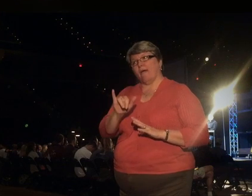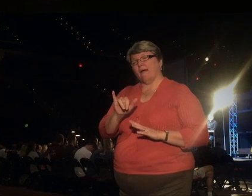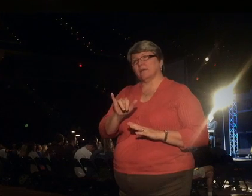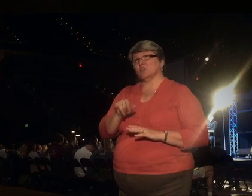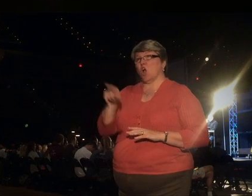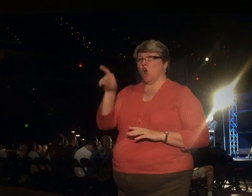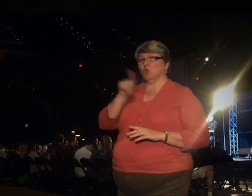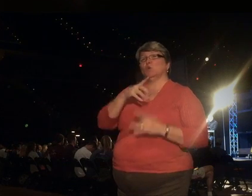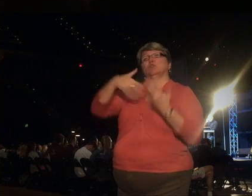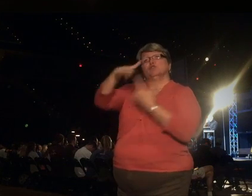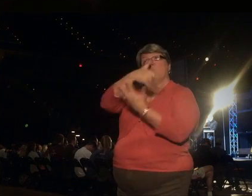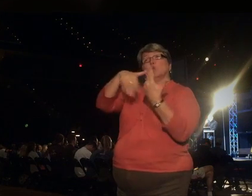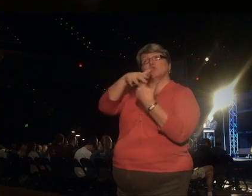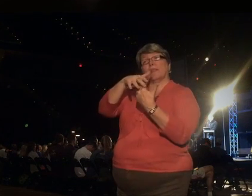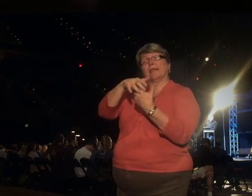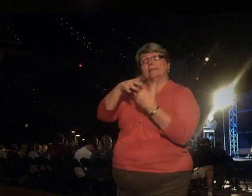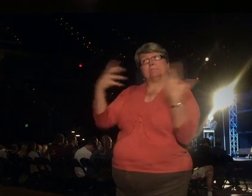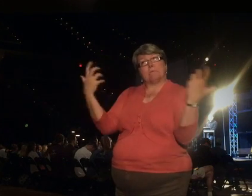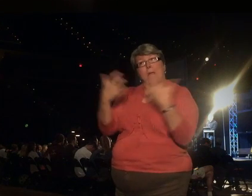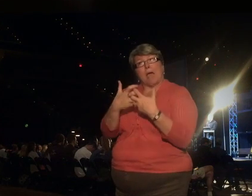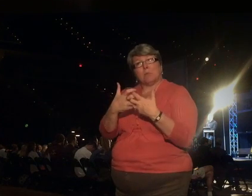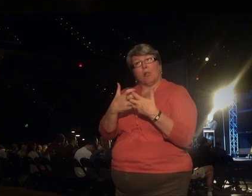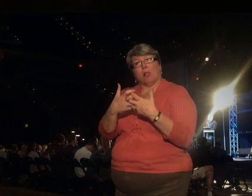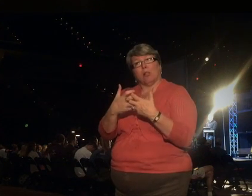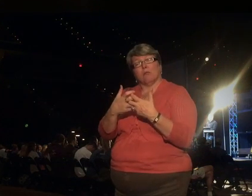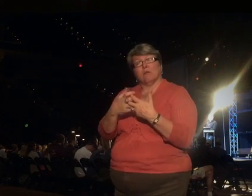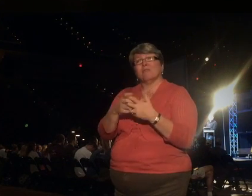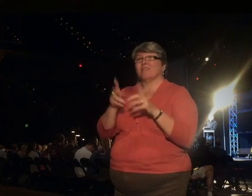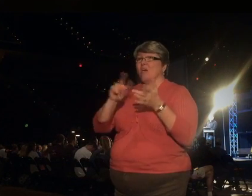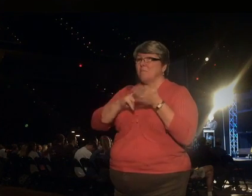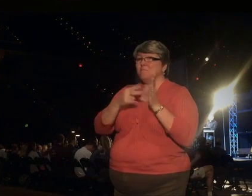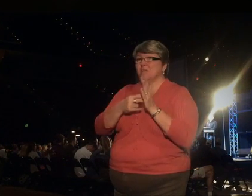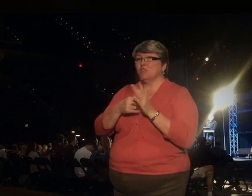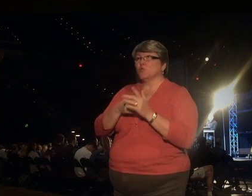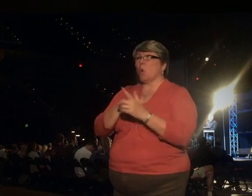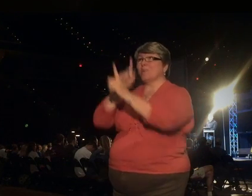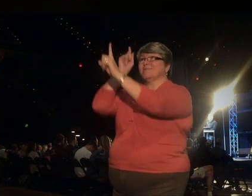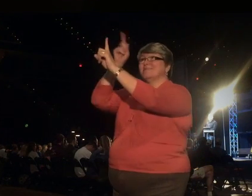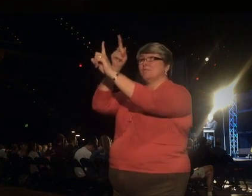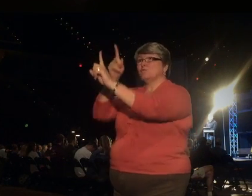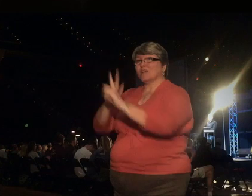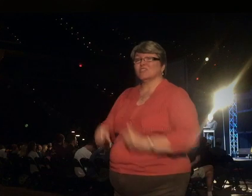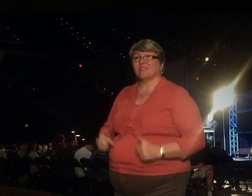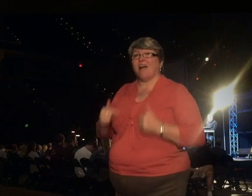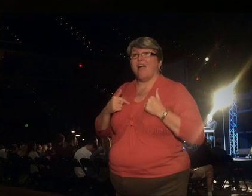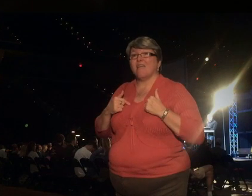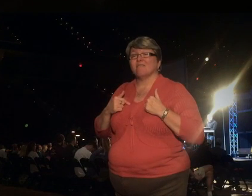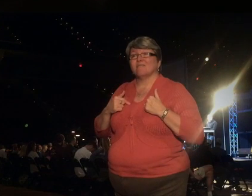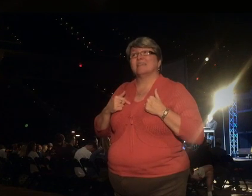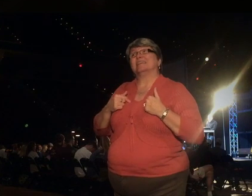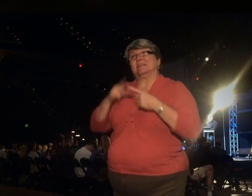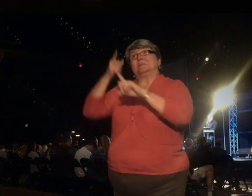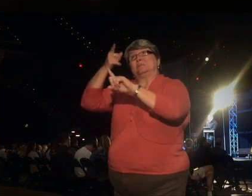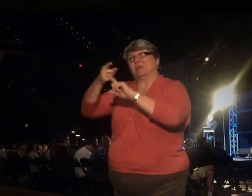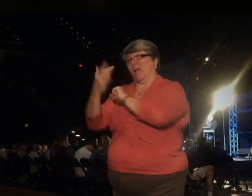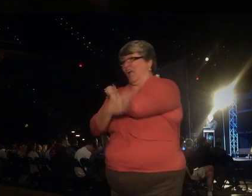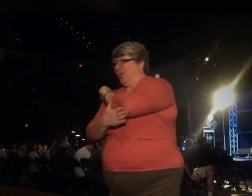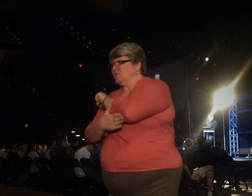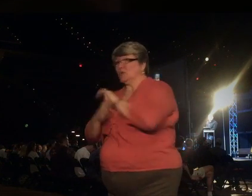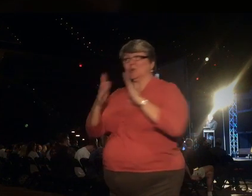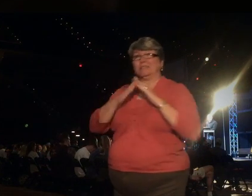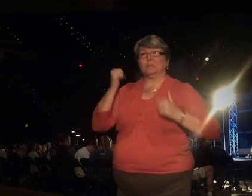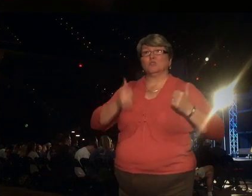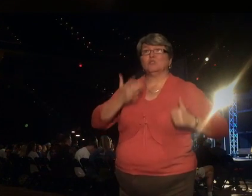compatible, right? And that also means, are you headed in the same direction in life, right? And it gets down to country or city, right? I mean, how much do you want to